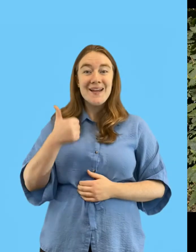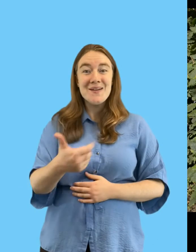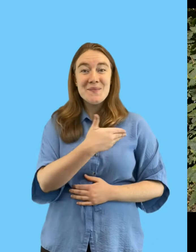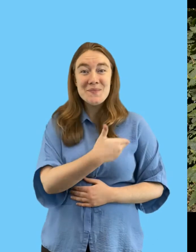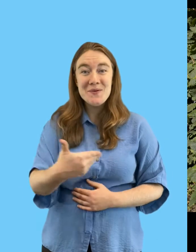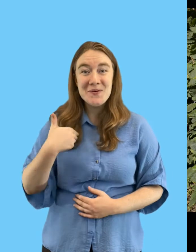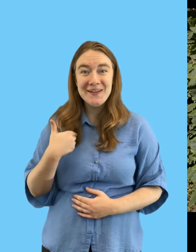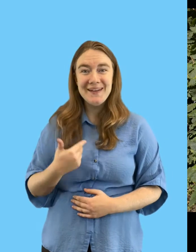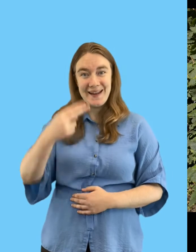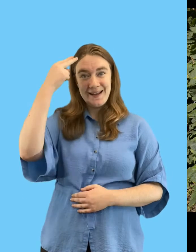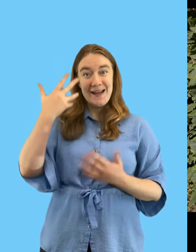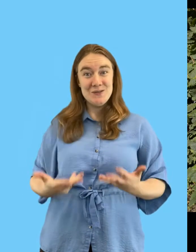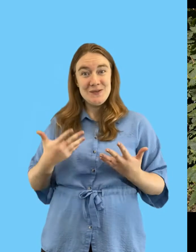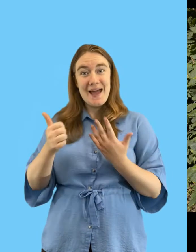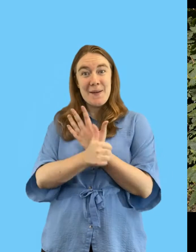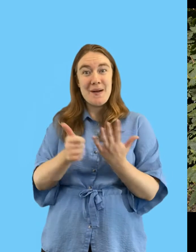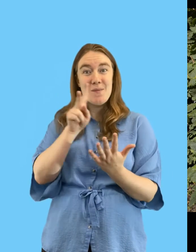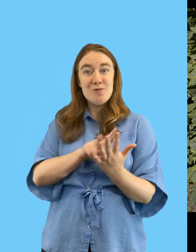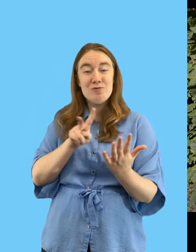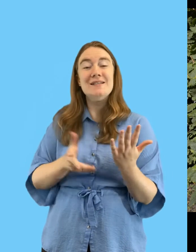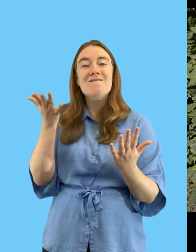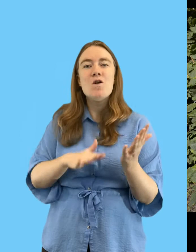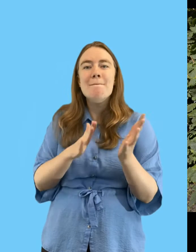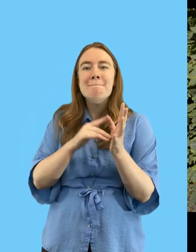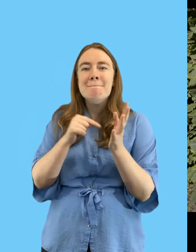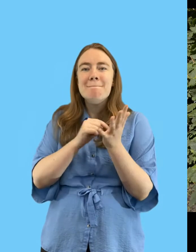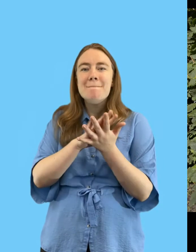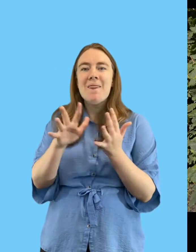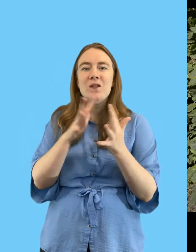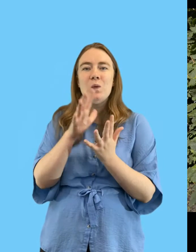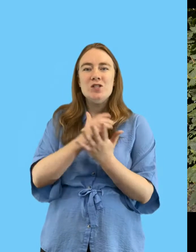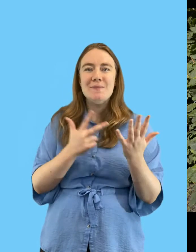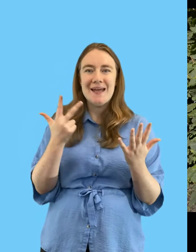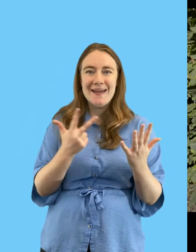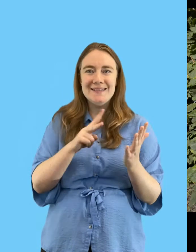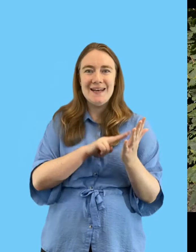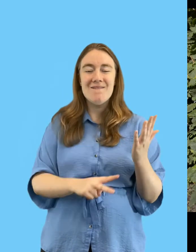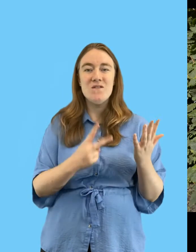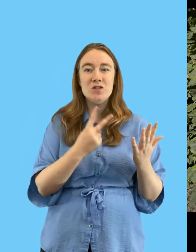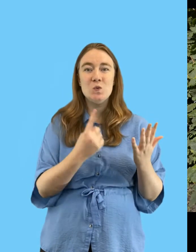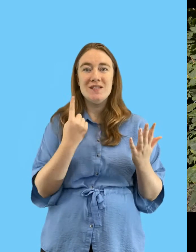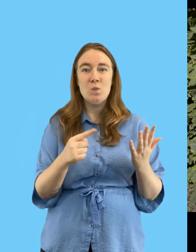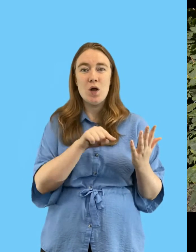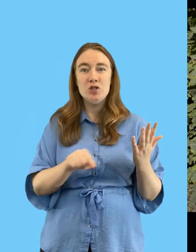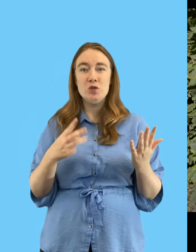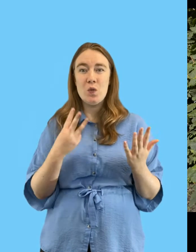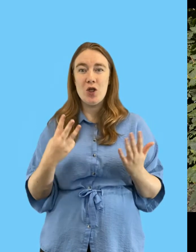Good morning. Today's reading comes from Matthew 18, verses 21 to 35.